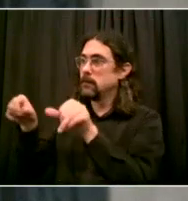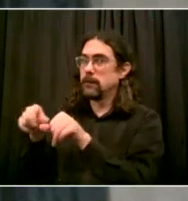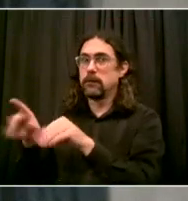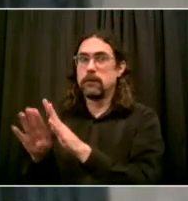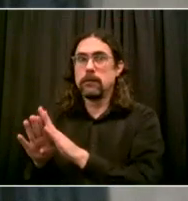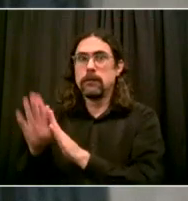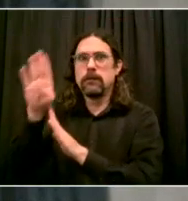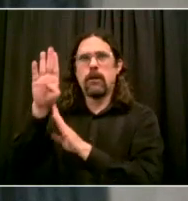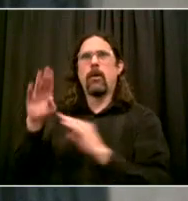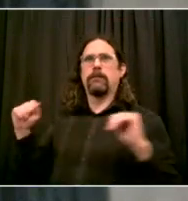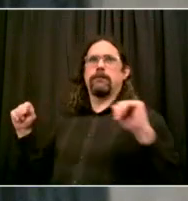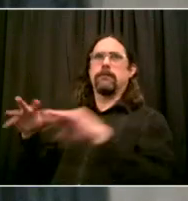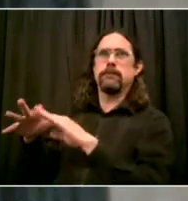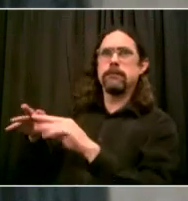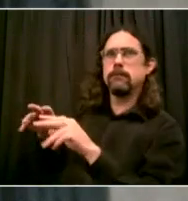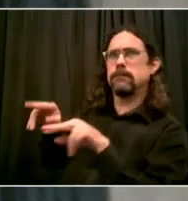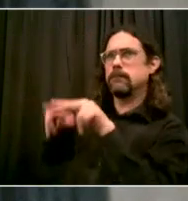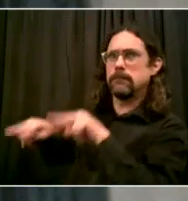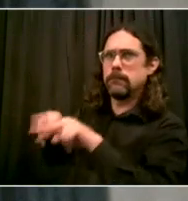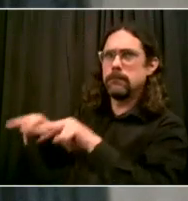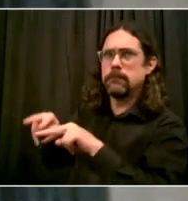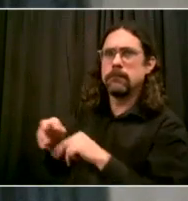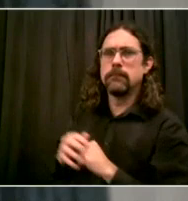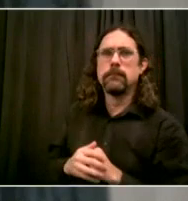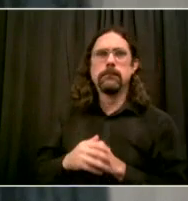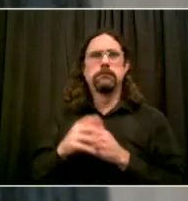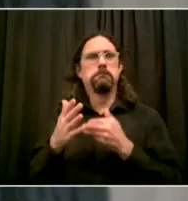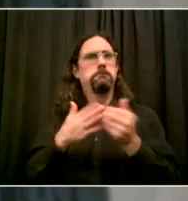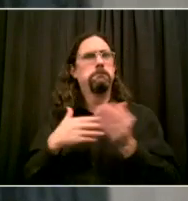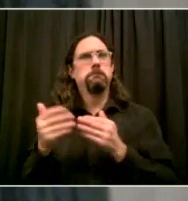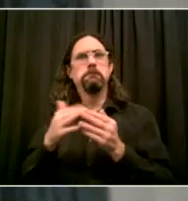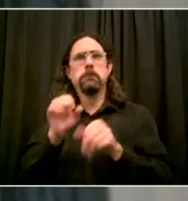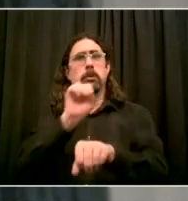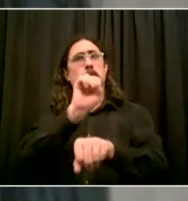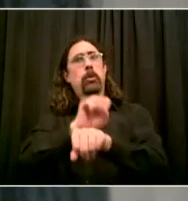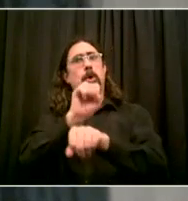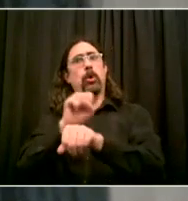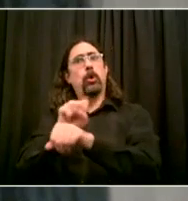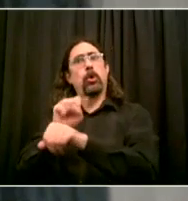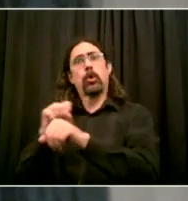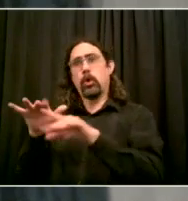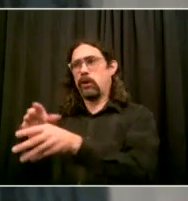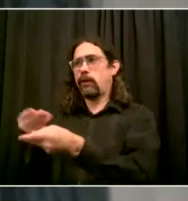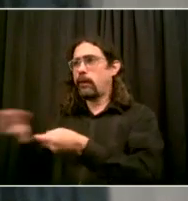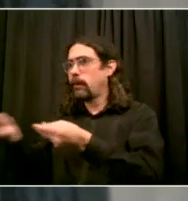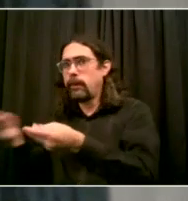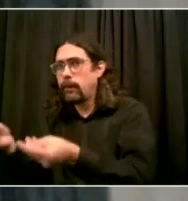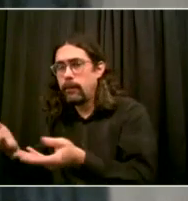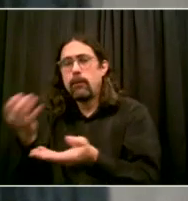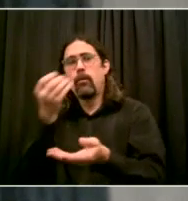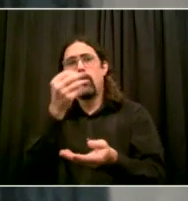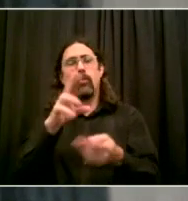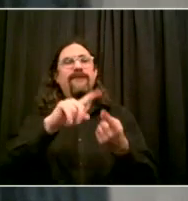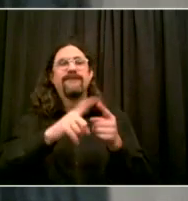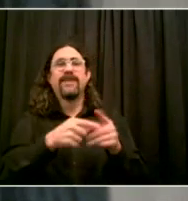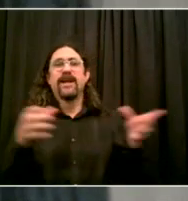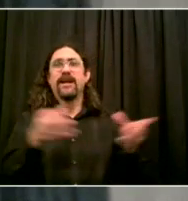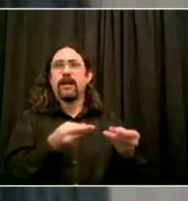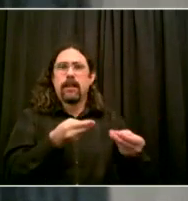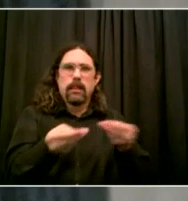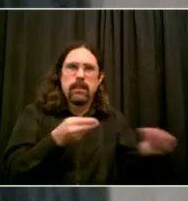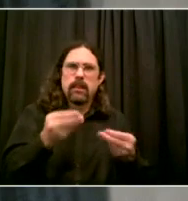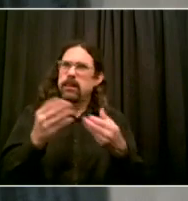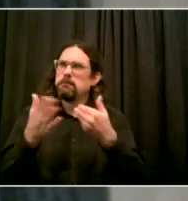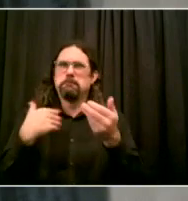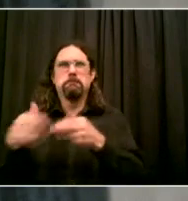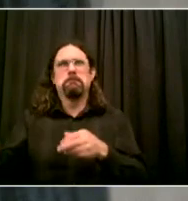you're at a social gathering. There are things that we know that can reduce the risk, particularly wearing your mask